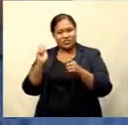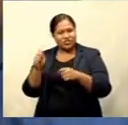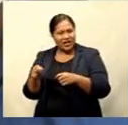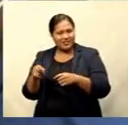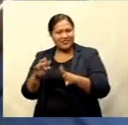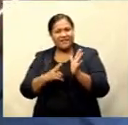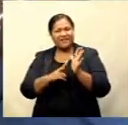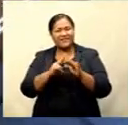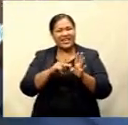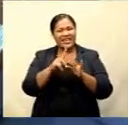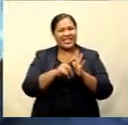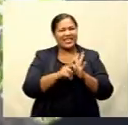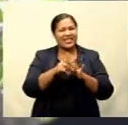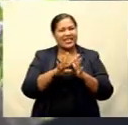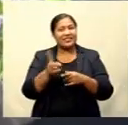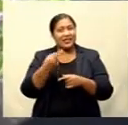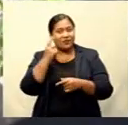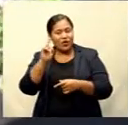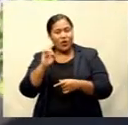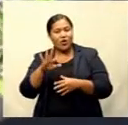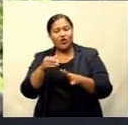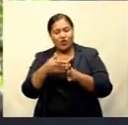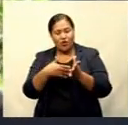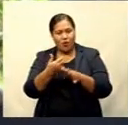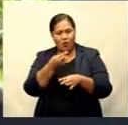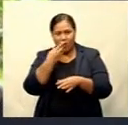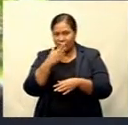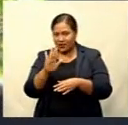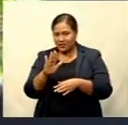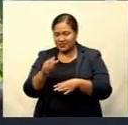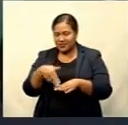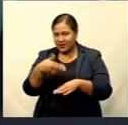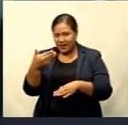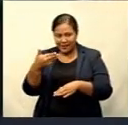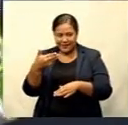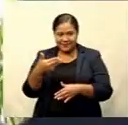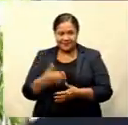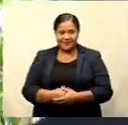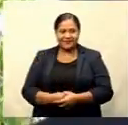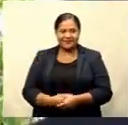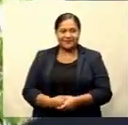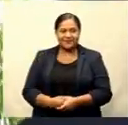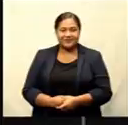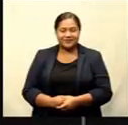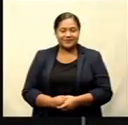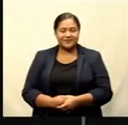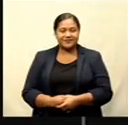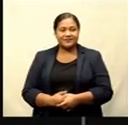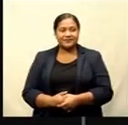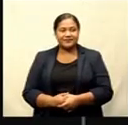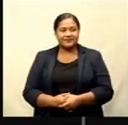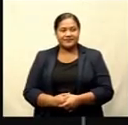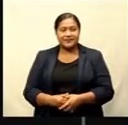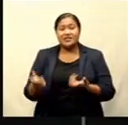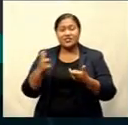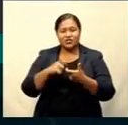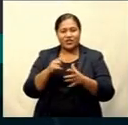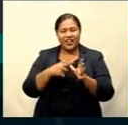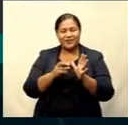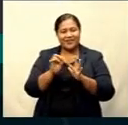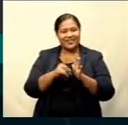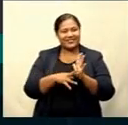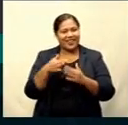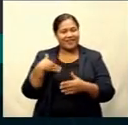case will be called for mention on August 9th. Apiniso Grandobu, FBC News. And we join Apanisa live